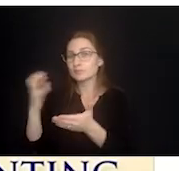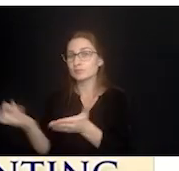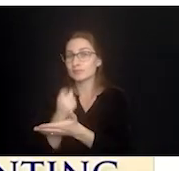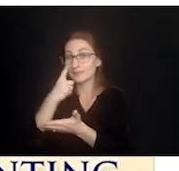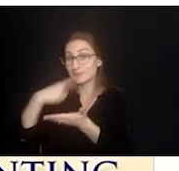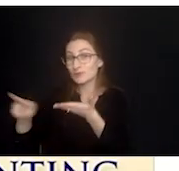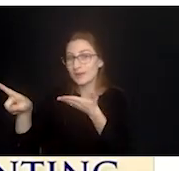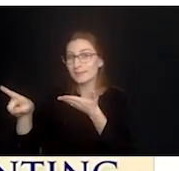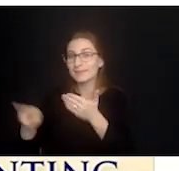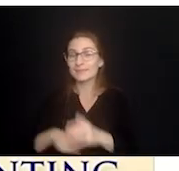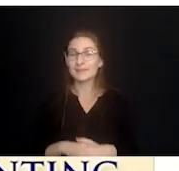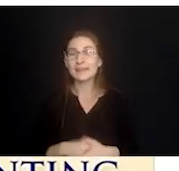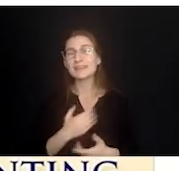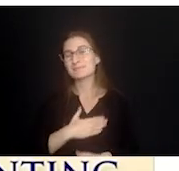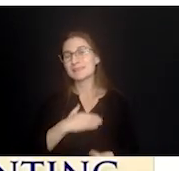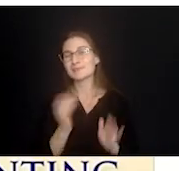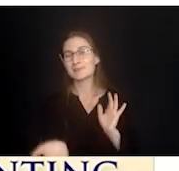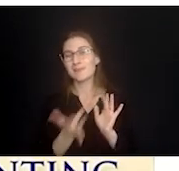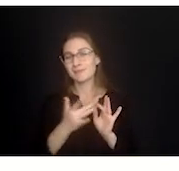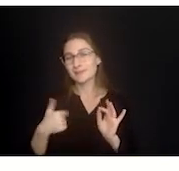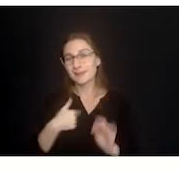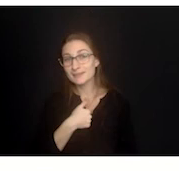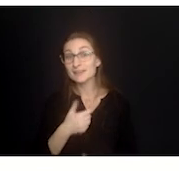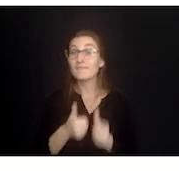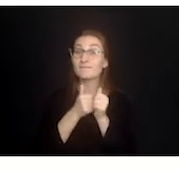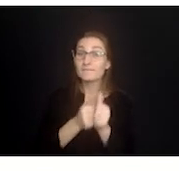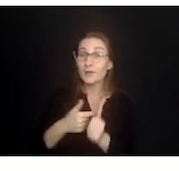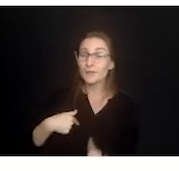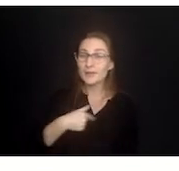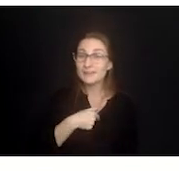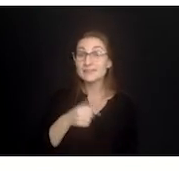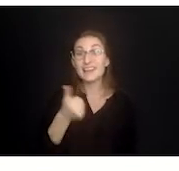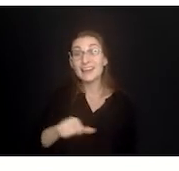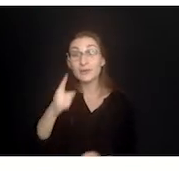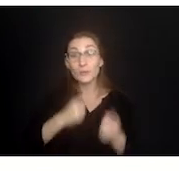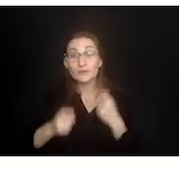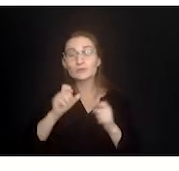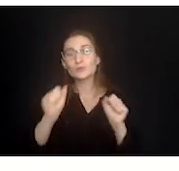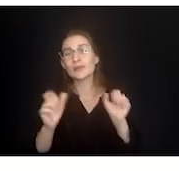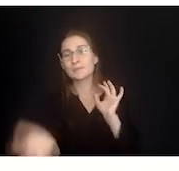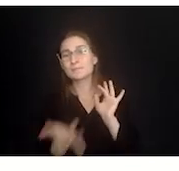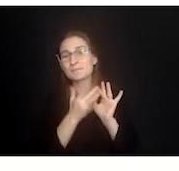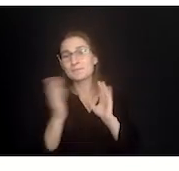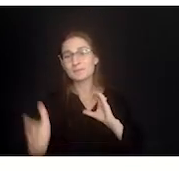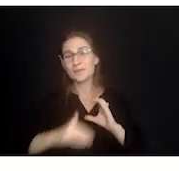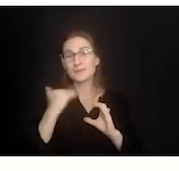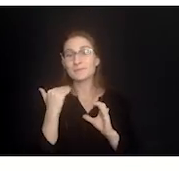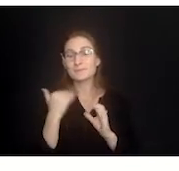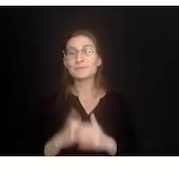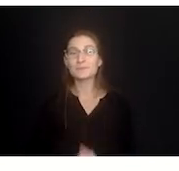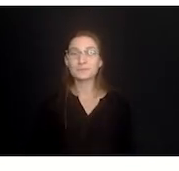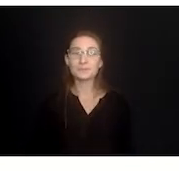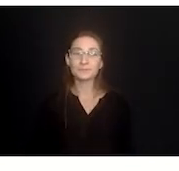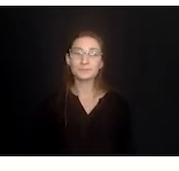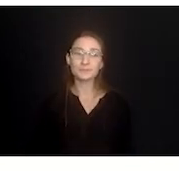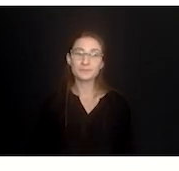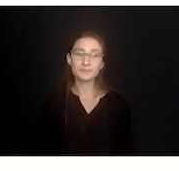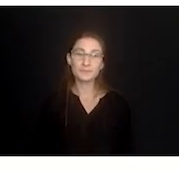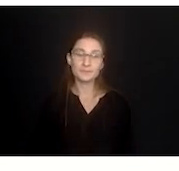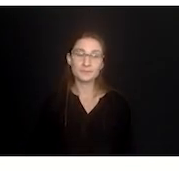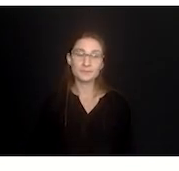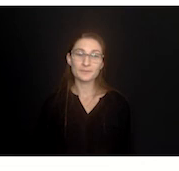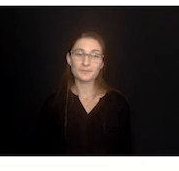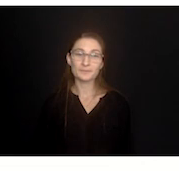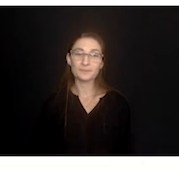chance, check it out, all of these resources. And please contact and follow us. If you have any questions, you can reach me. That's my email